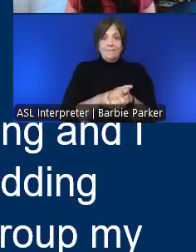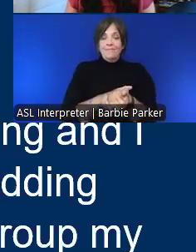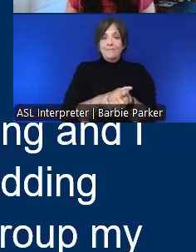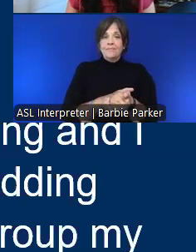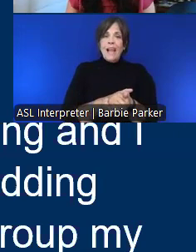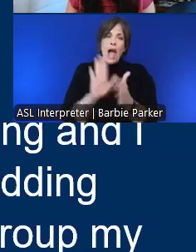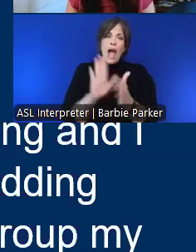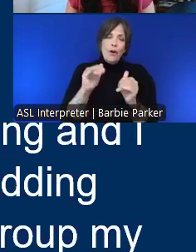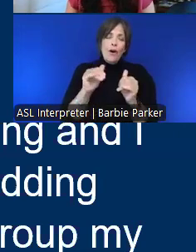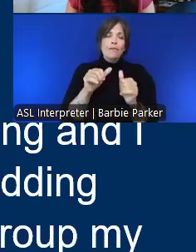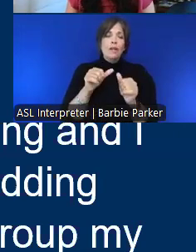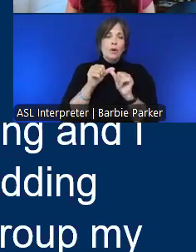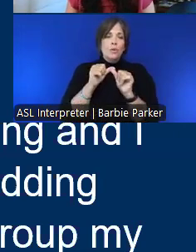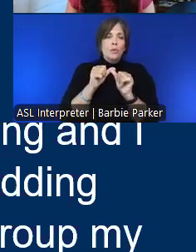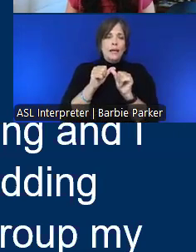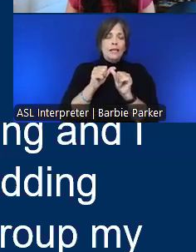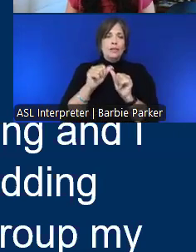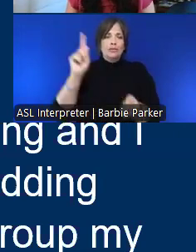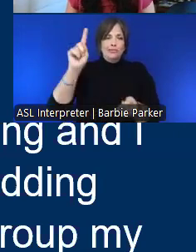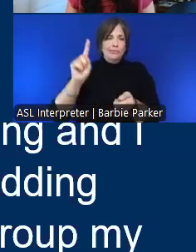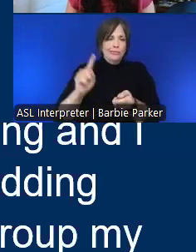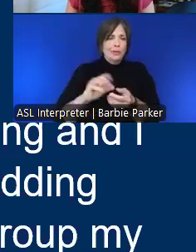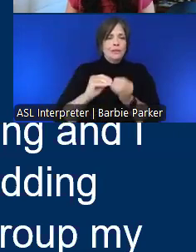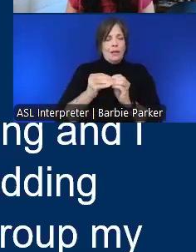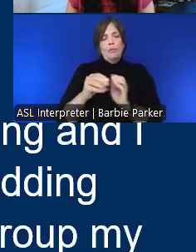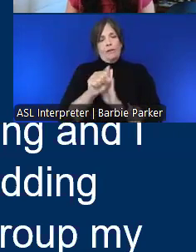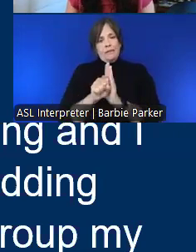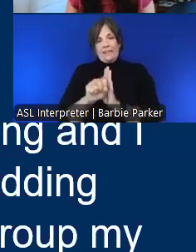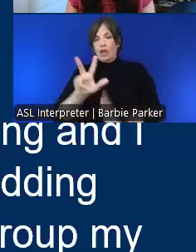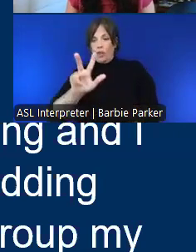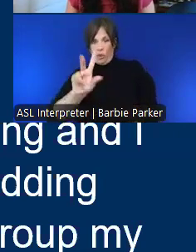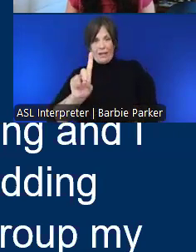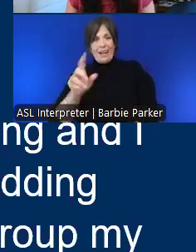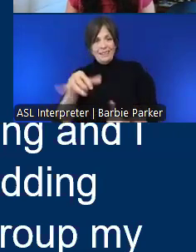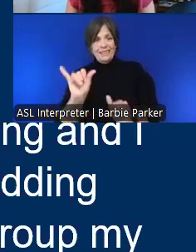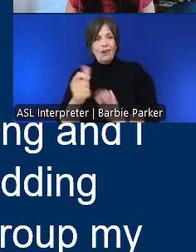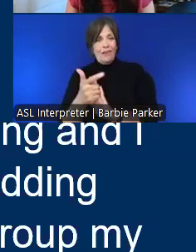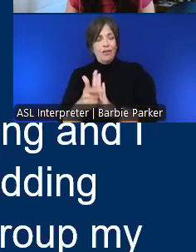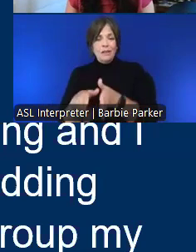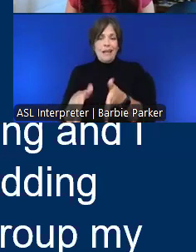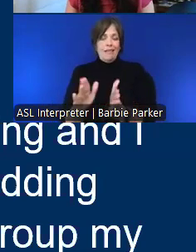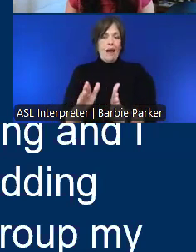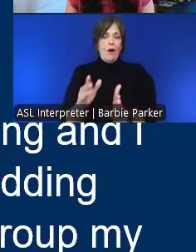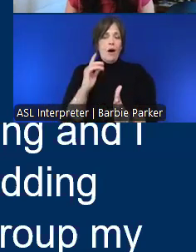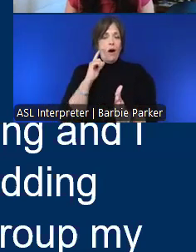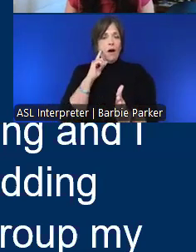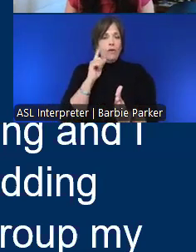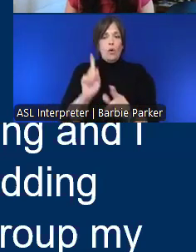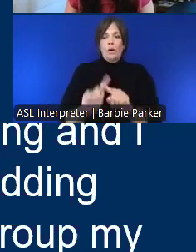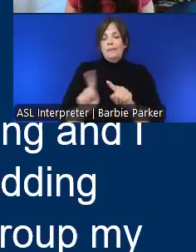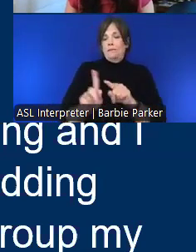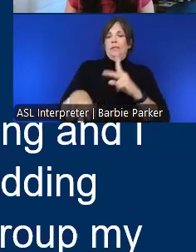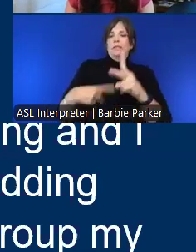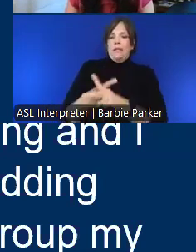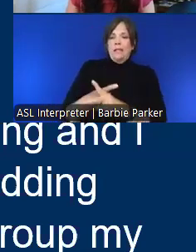chip away at the 38 states that still have laws on the books that allow for forms of child